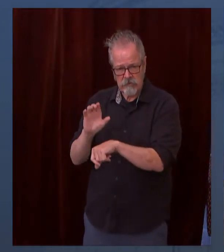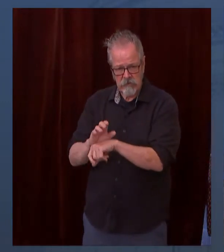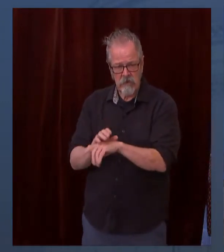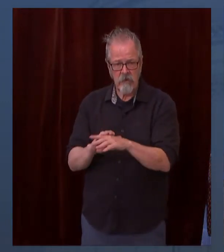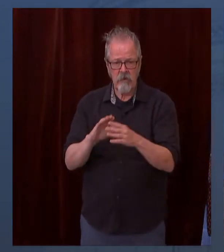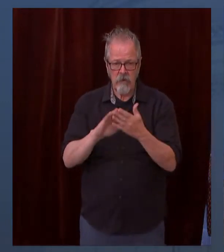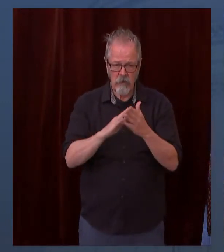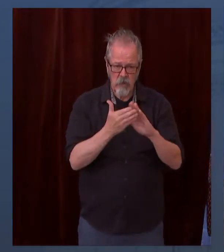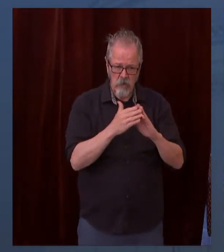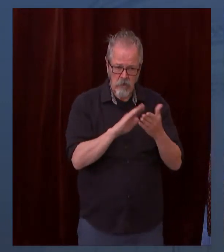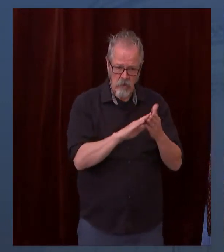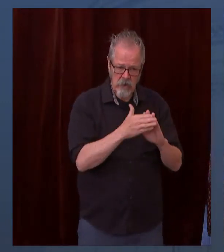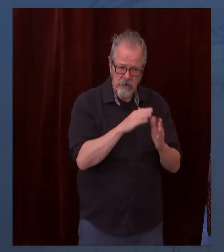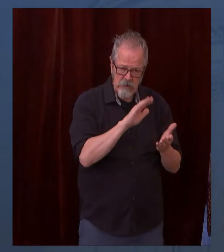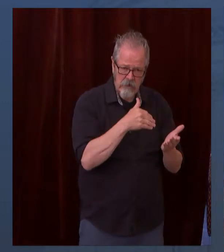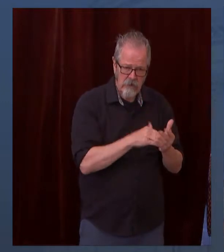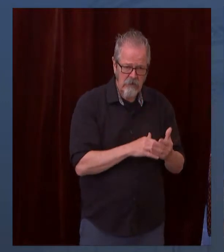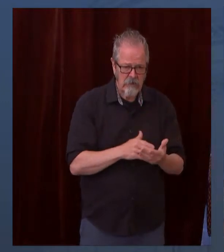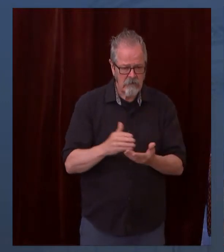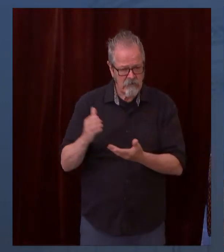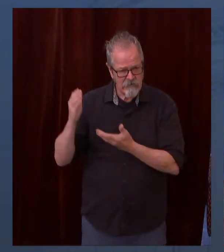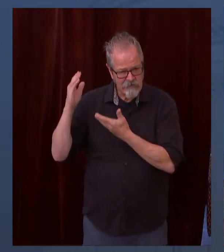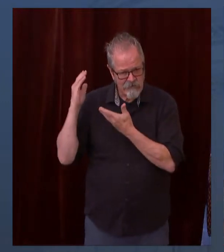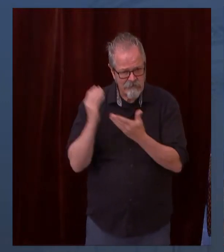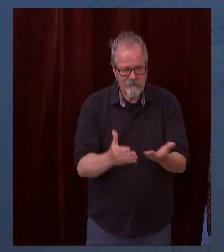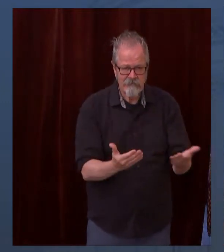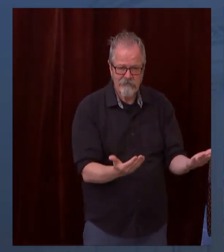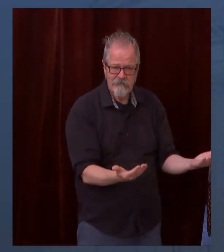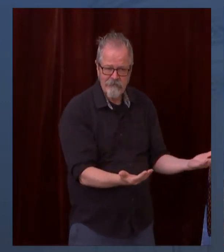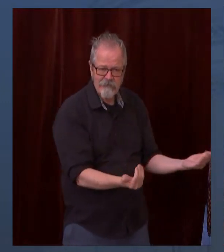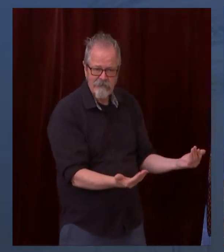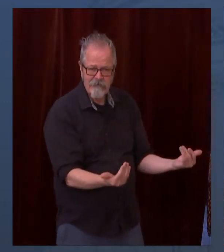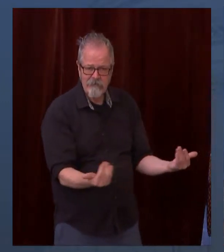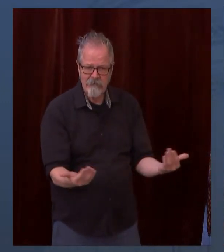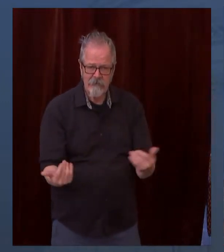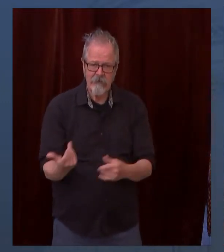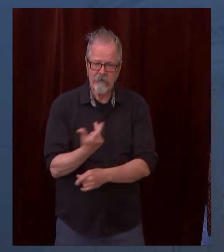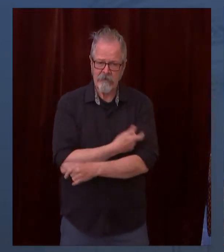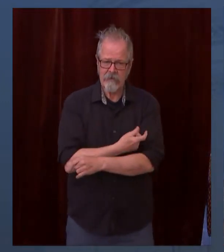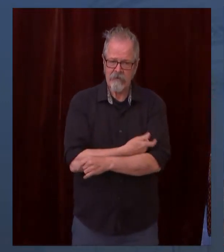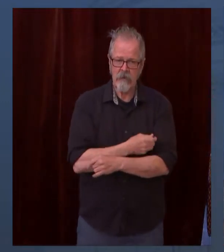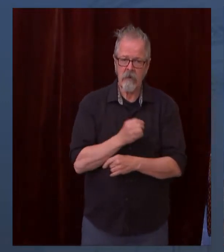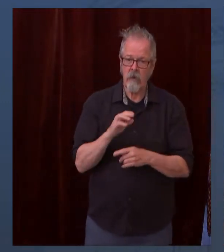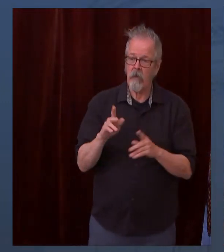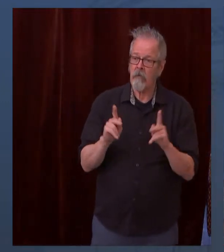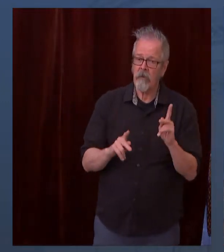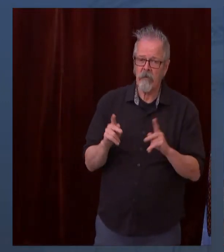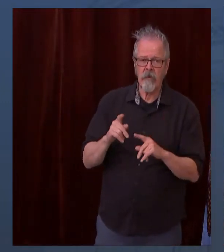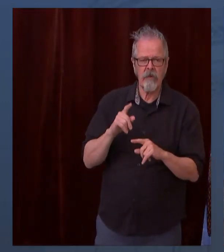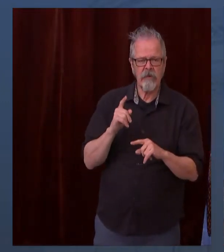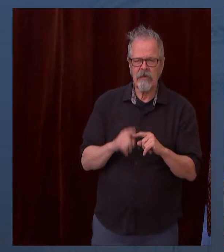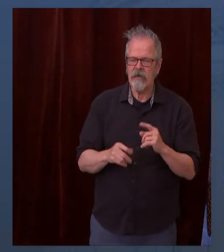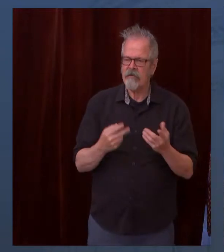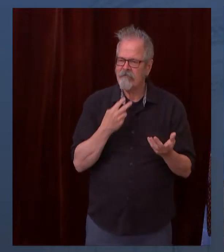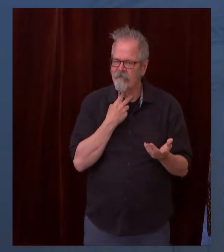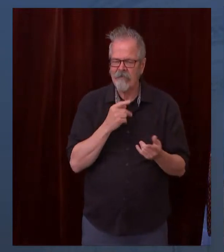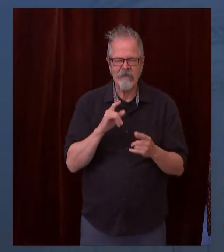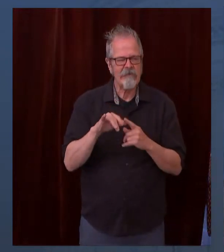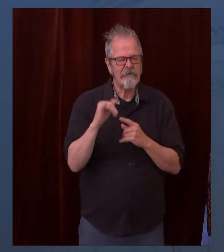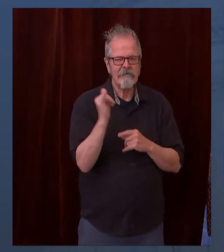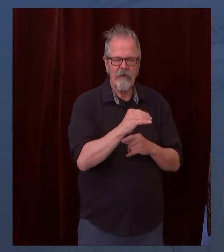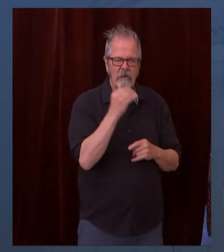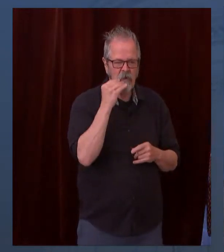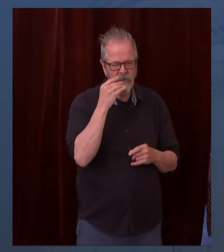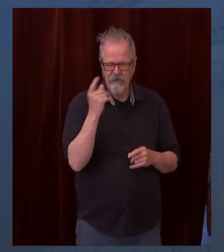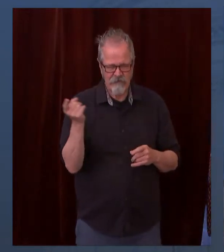particularly those who are homebound. That is an increasing effort going on in the state of Washington. We're